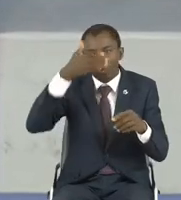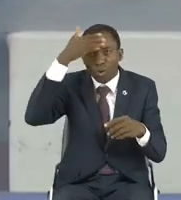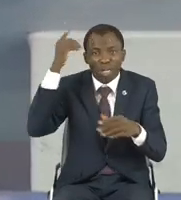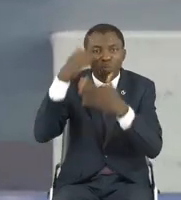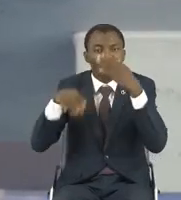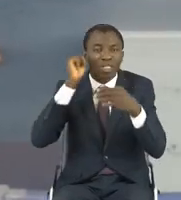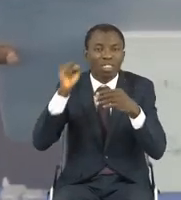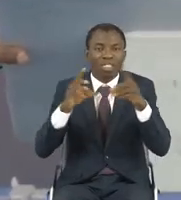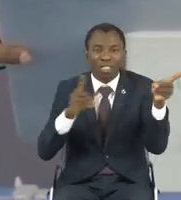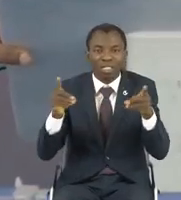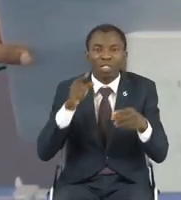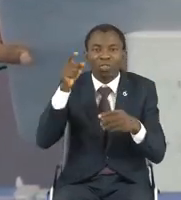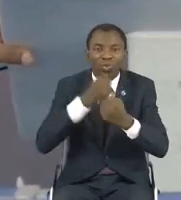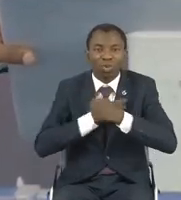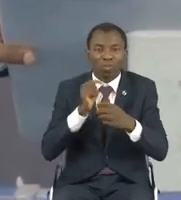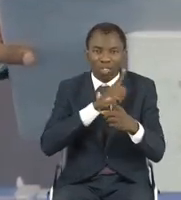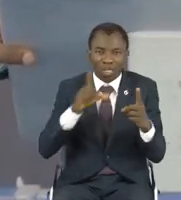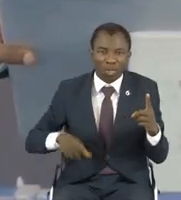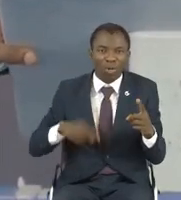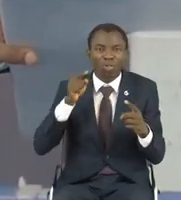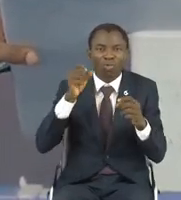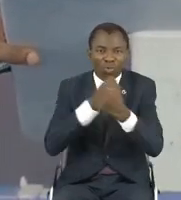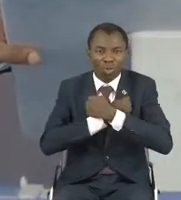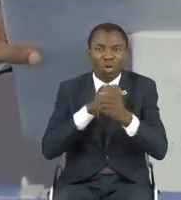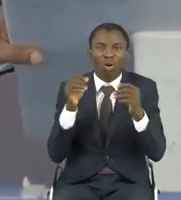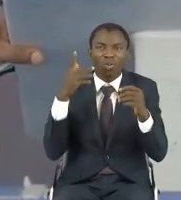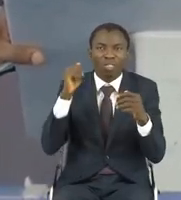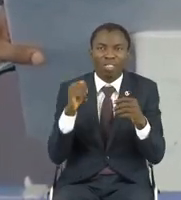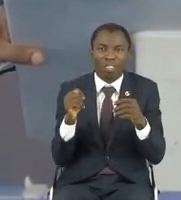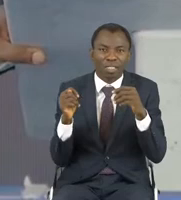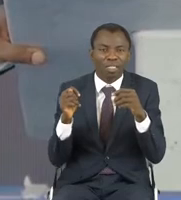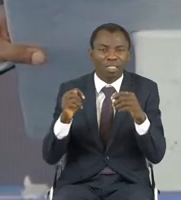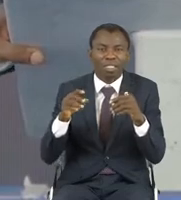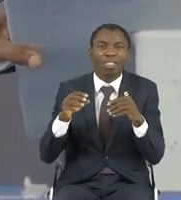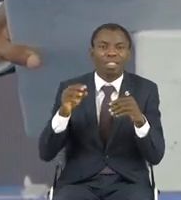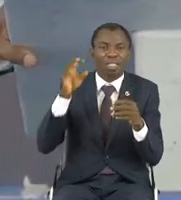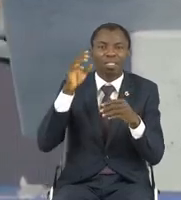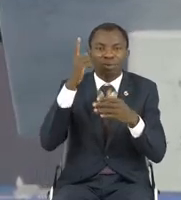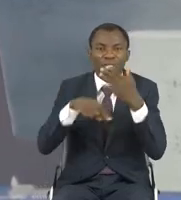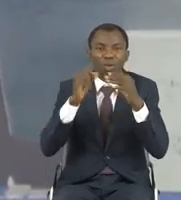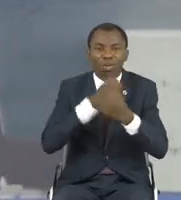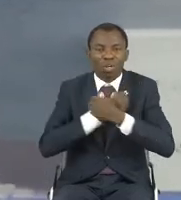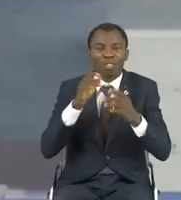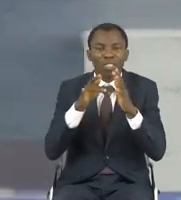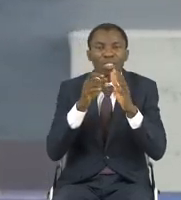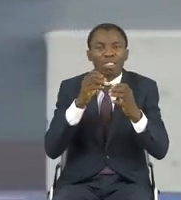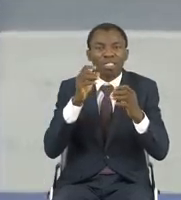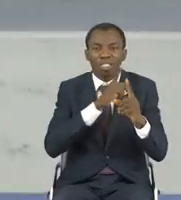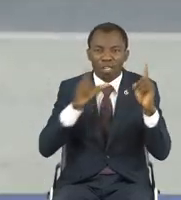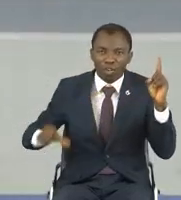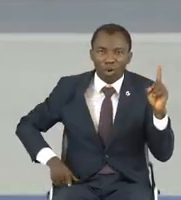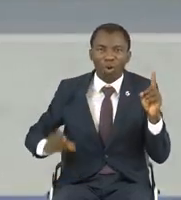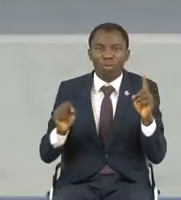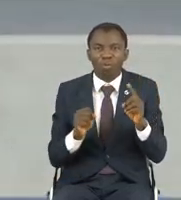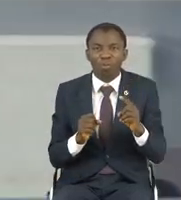love the Lord and you love the scriptures more than that natural love. And it is that greater love,